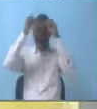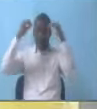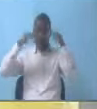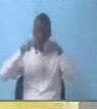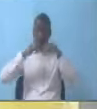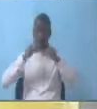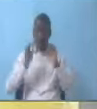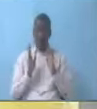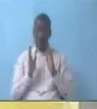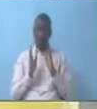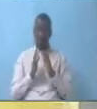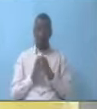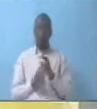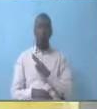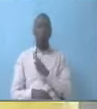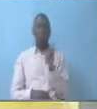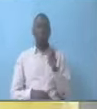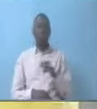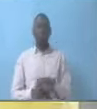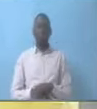were times when we had